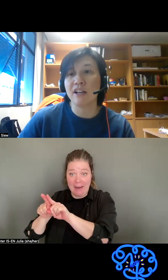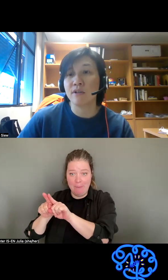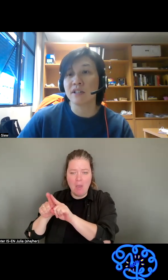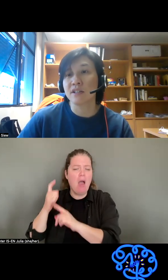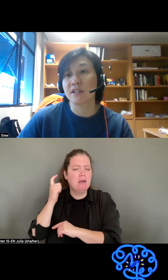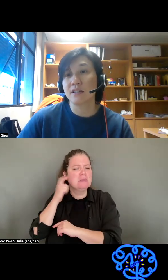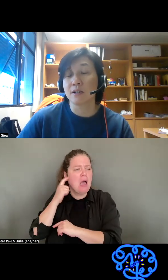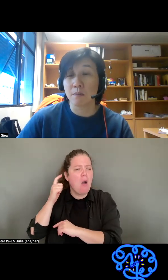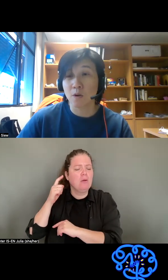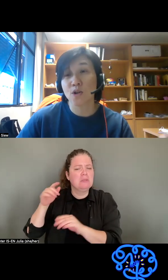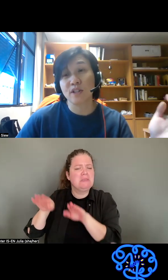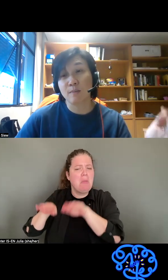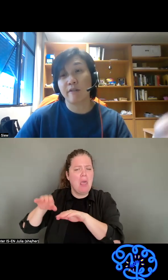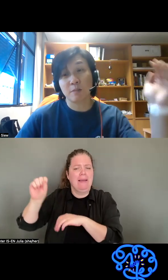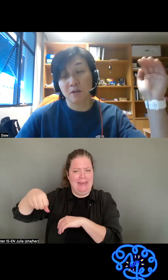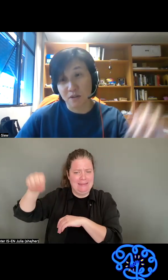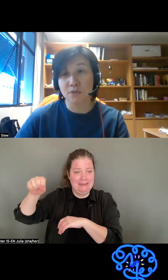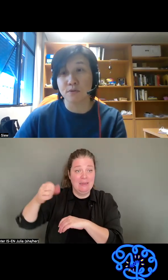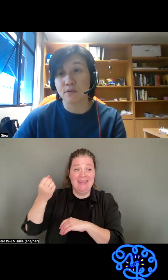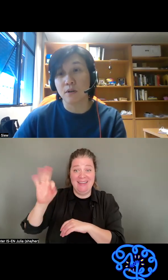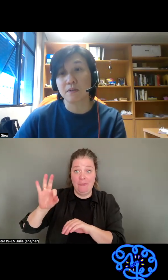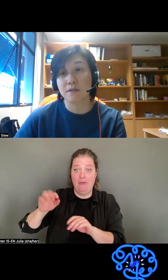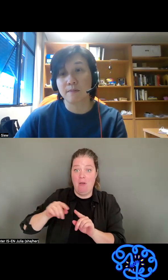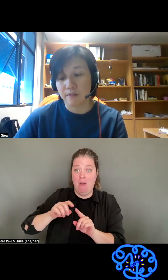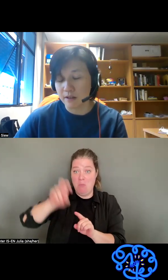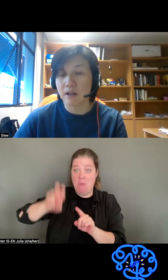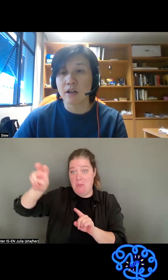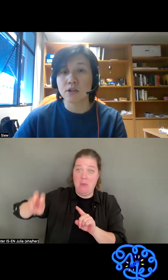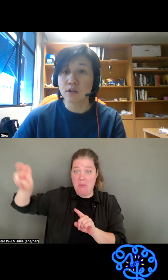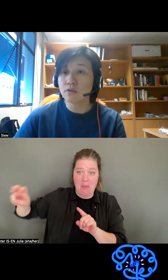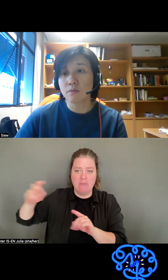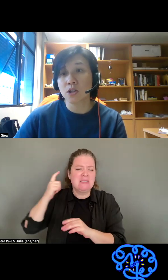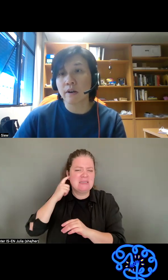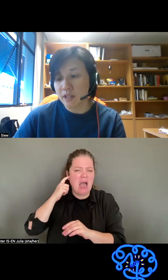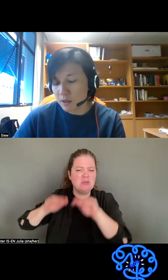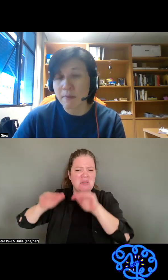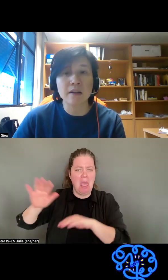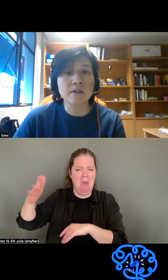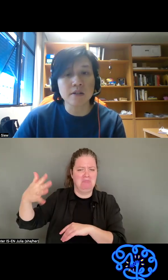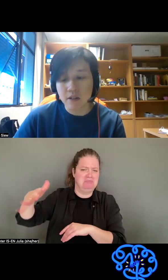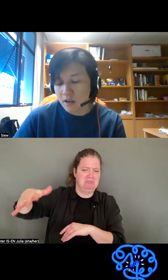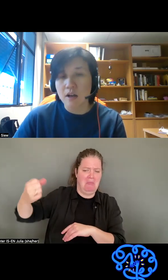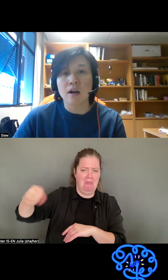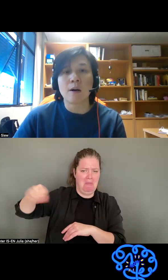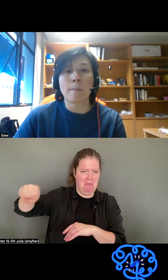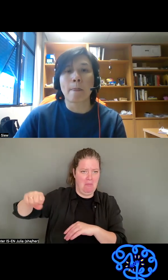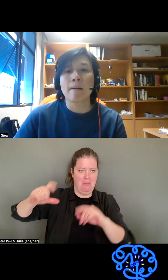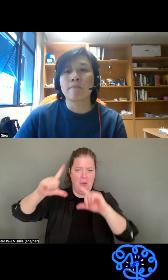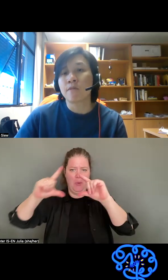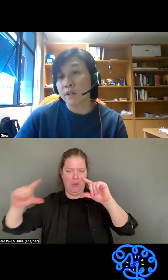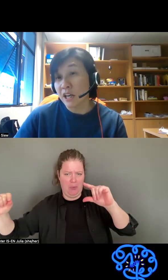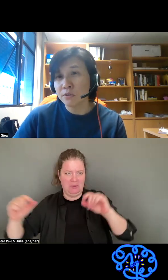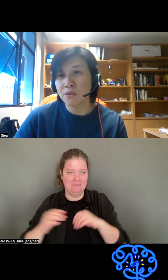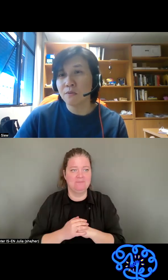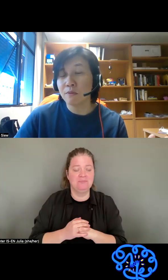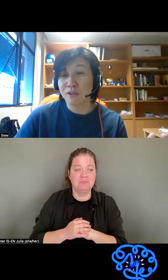path length increases, the proportion of similar responses also drops. Right. So the two groups show very similar patterns. Um,